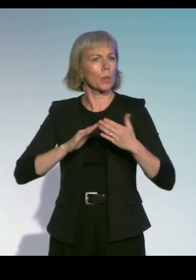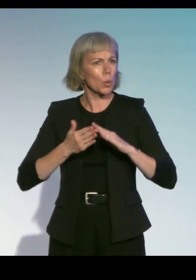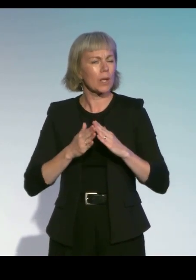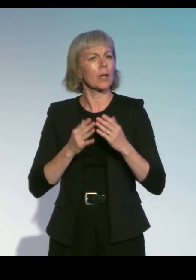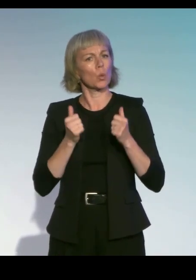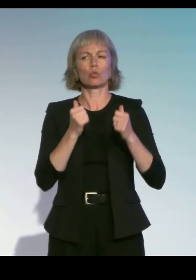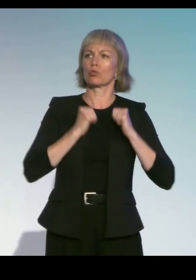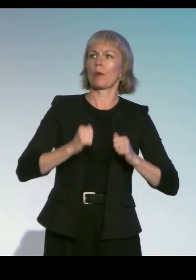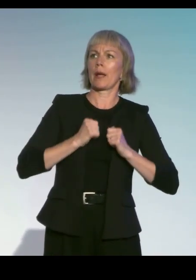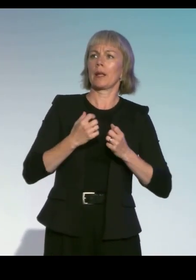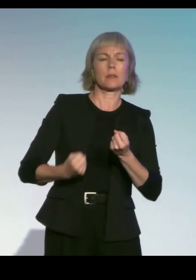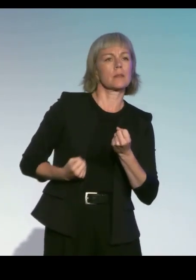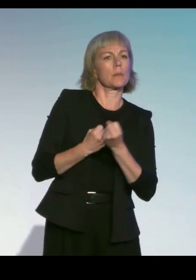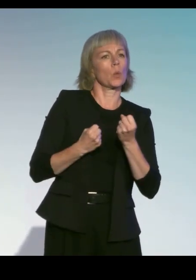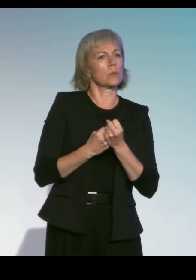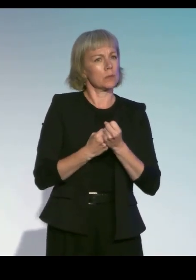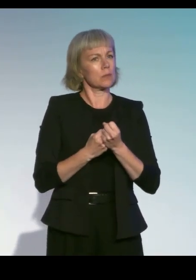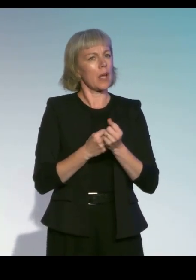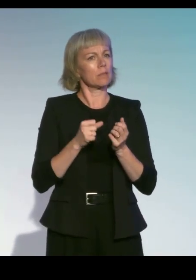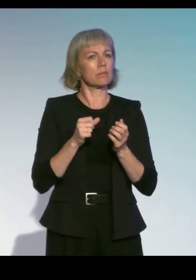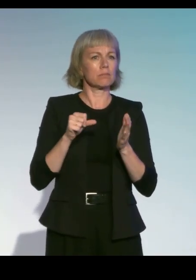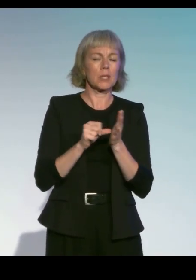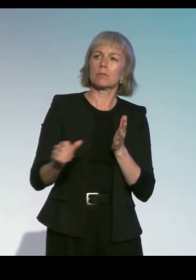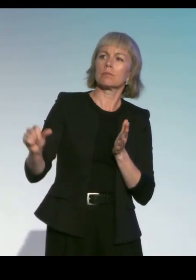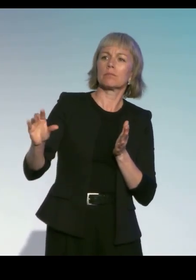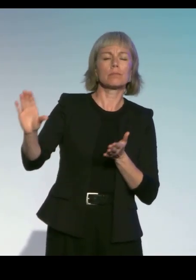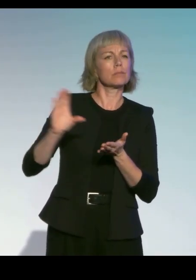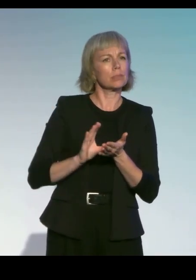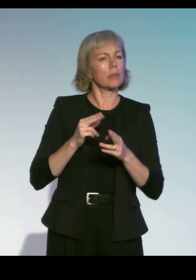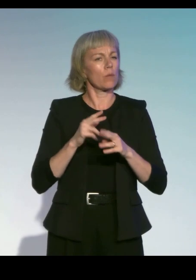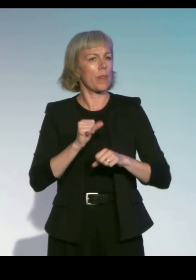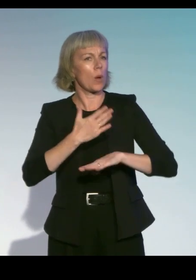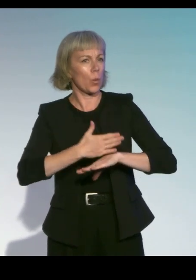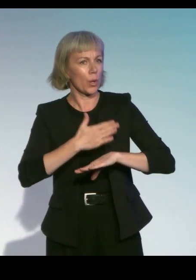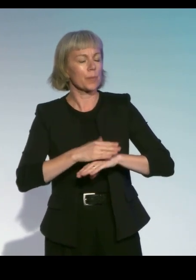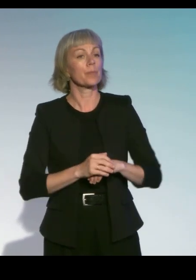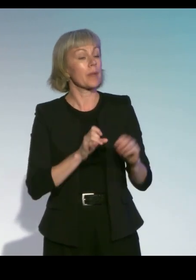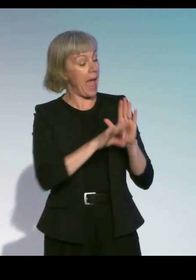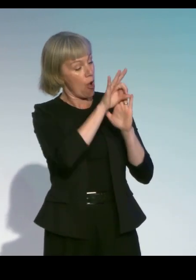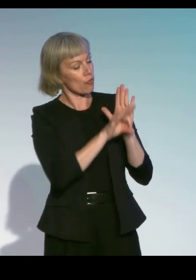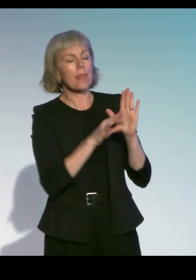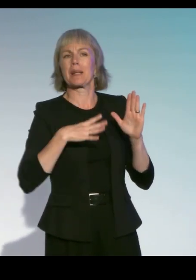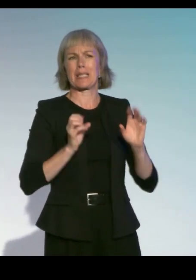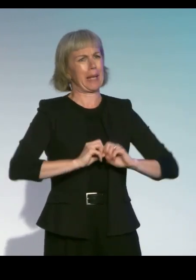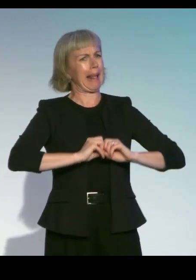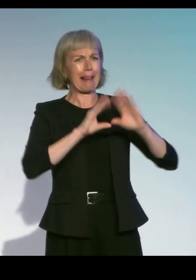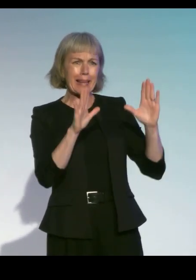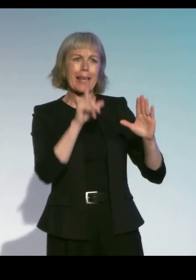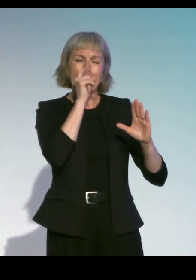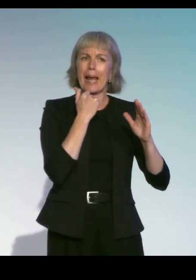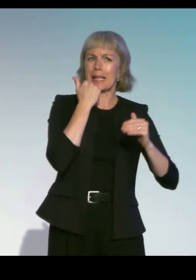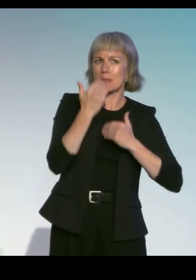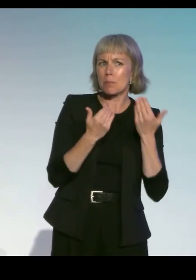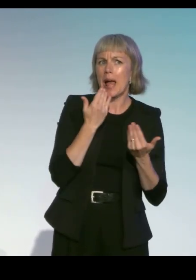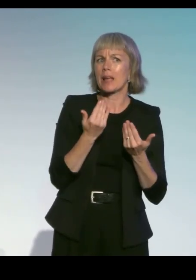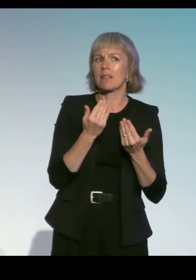and supported, resourced and compensated for their work. Platforms also need to make their algorithms transparent and explainable and available